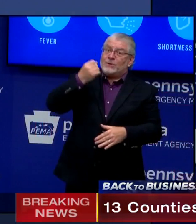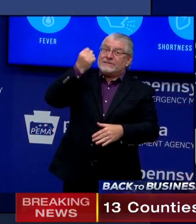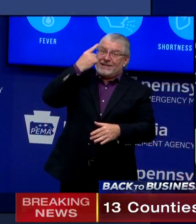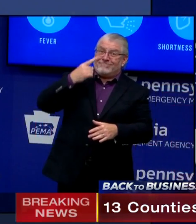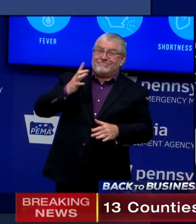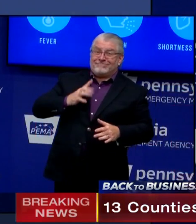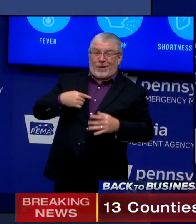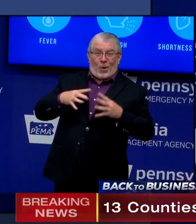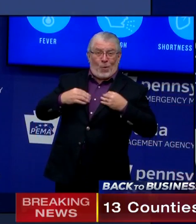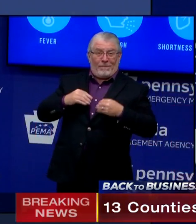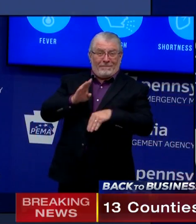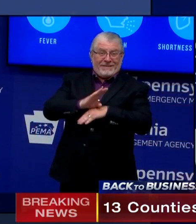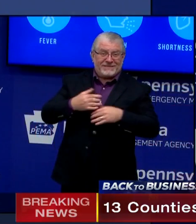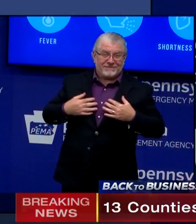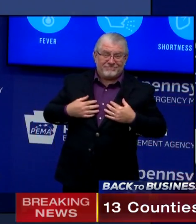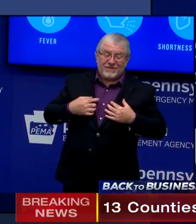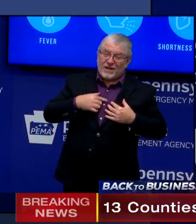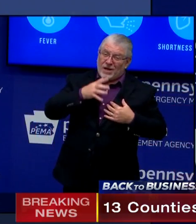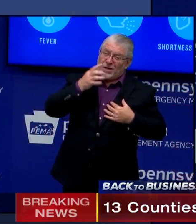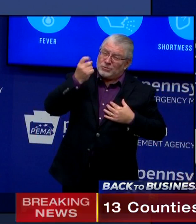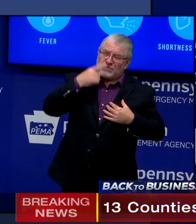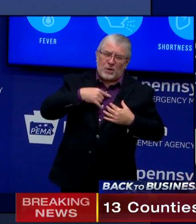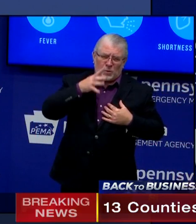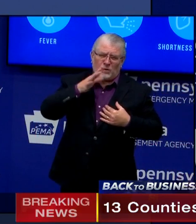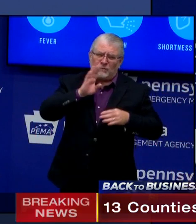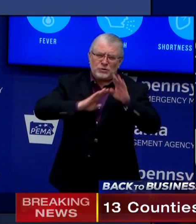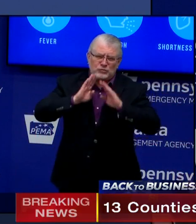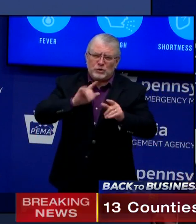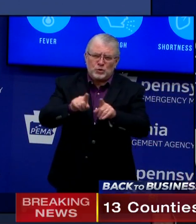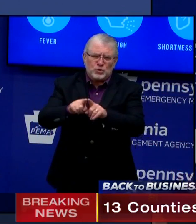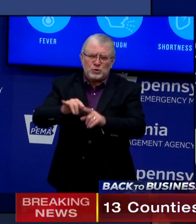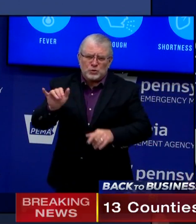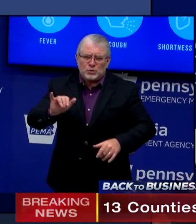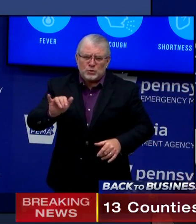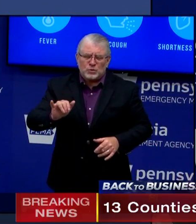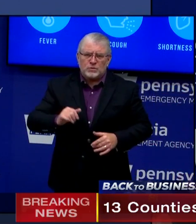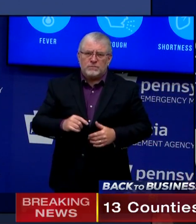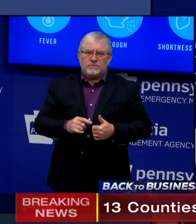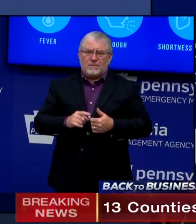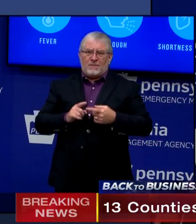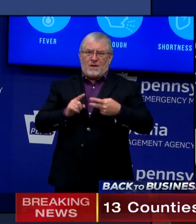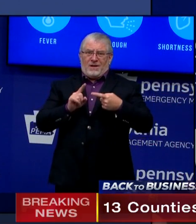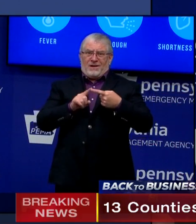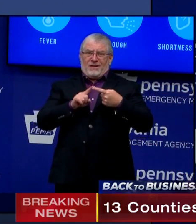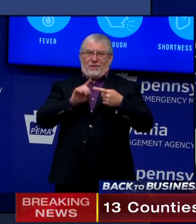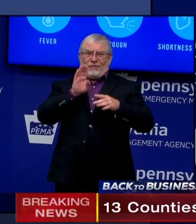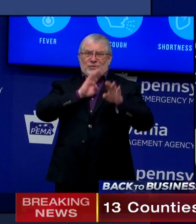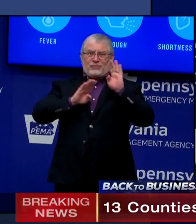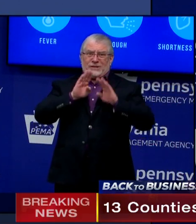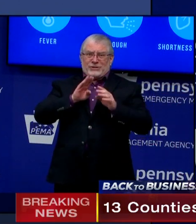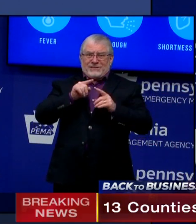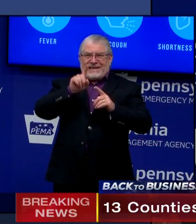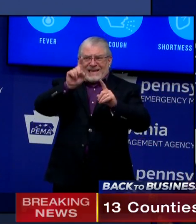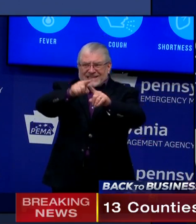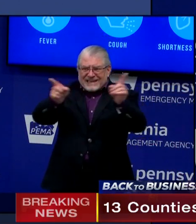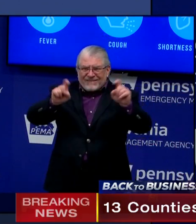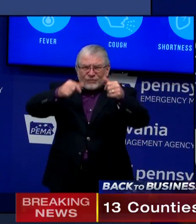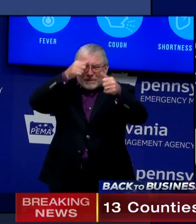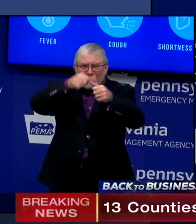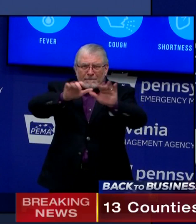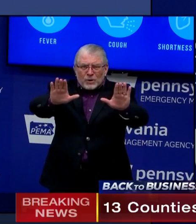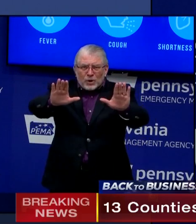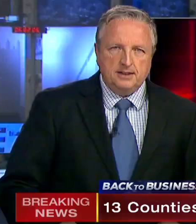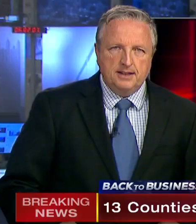and said he understands their frustration. And the frustration has to be directed at the real enemy here. It's the virus. It's not the